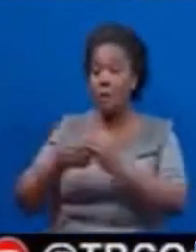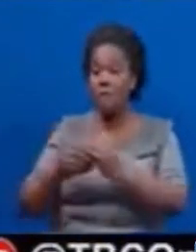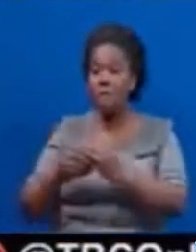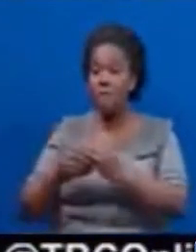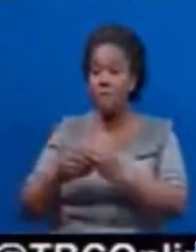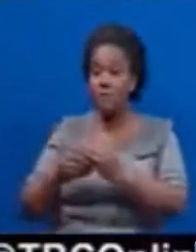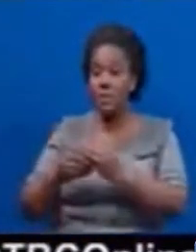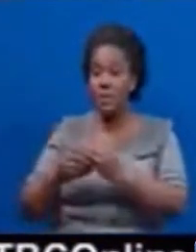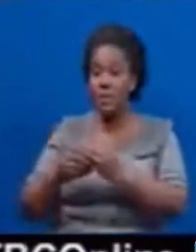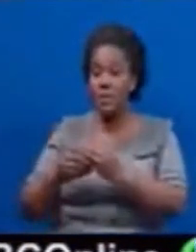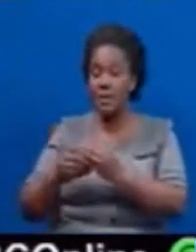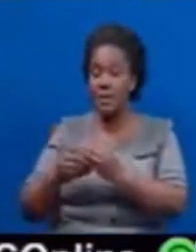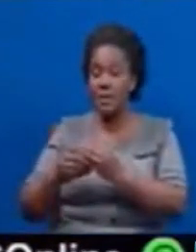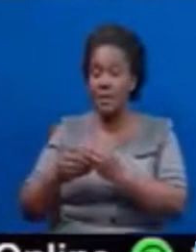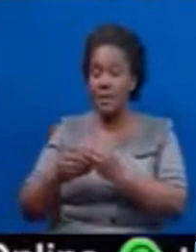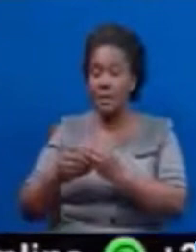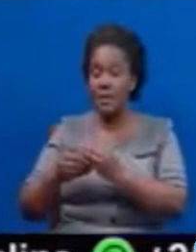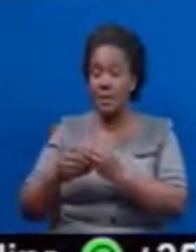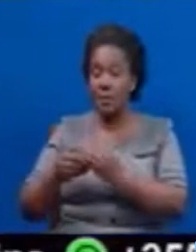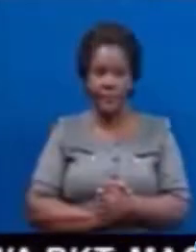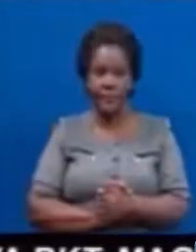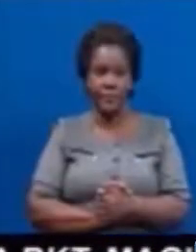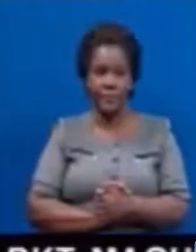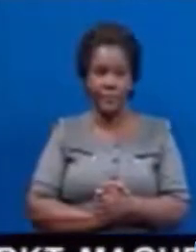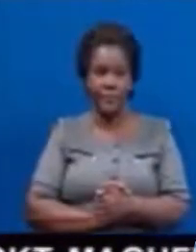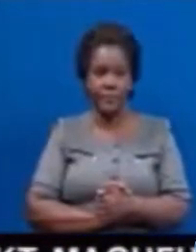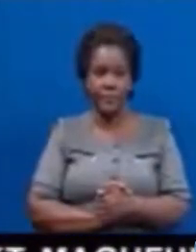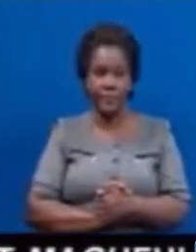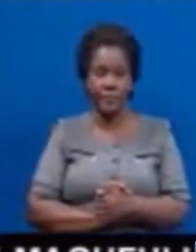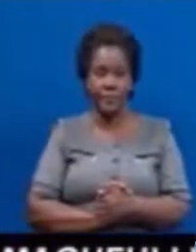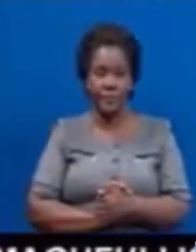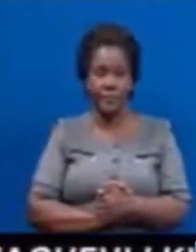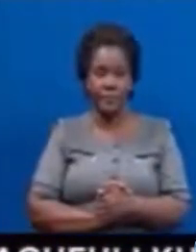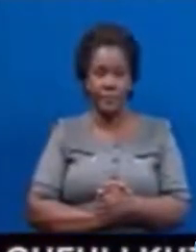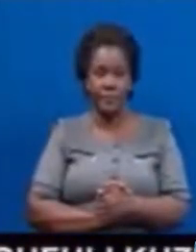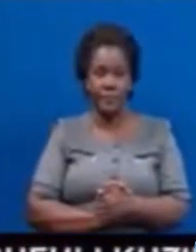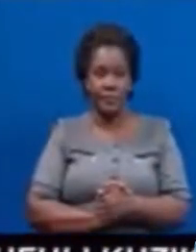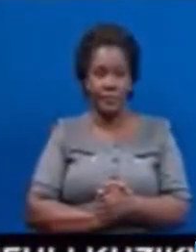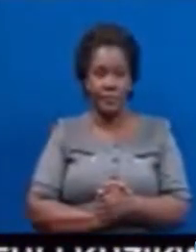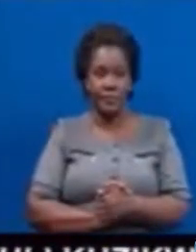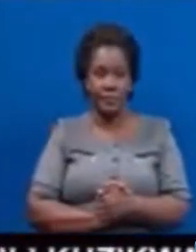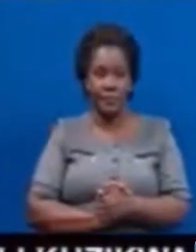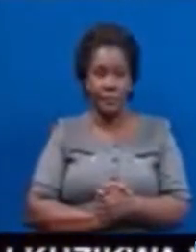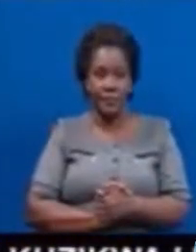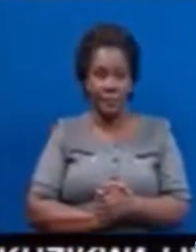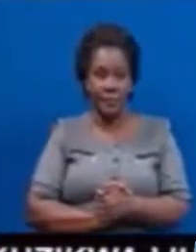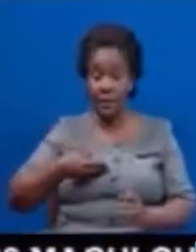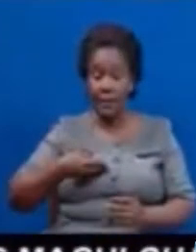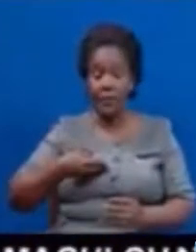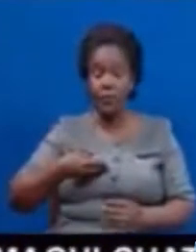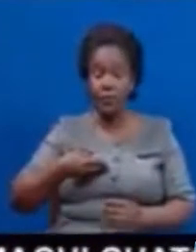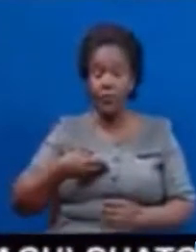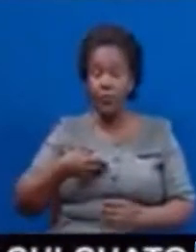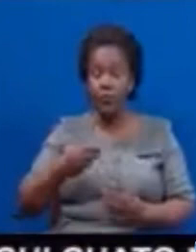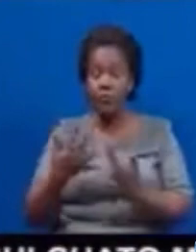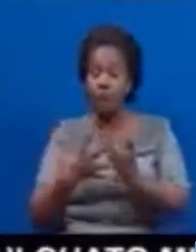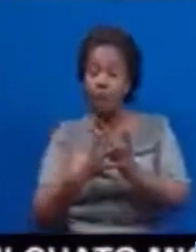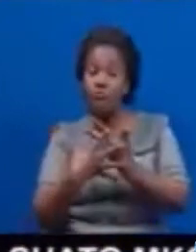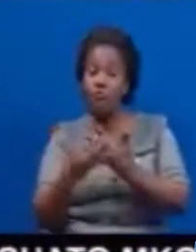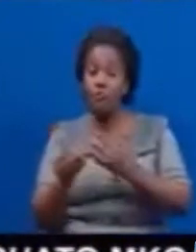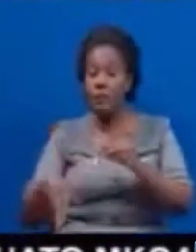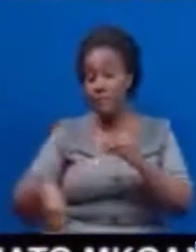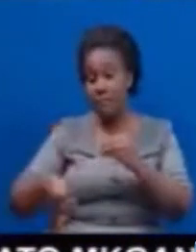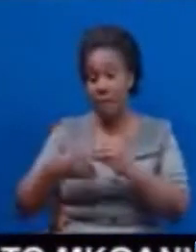move us out of complacency. It is right for us to hold him in this regard. John